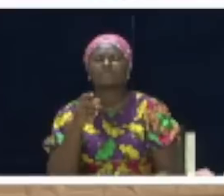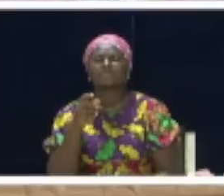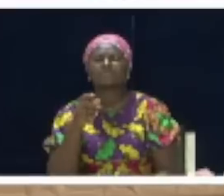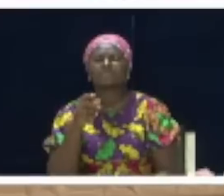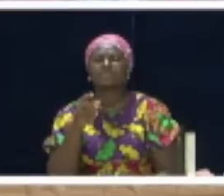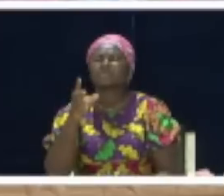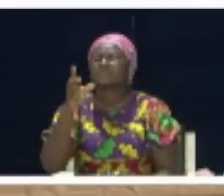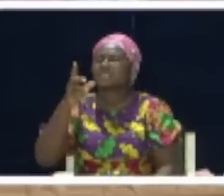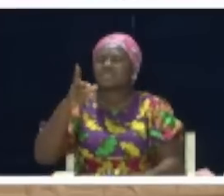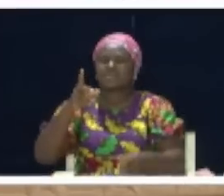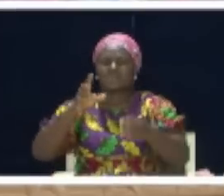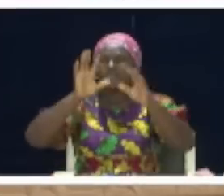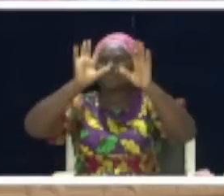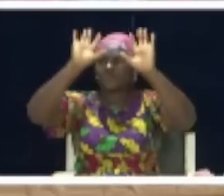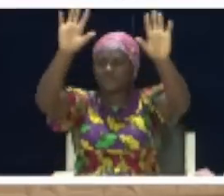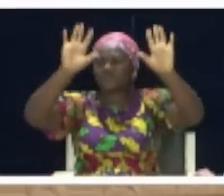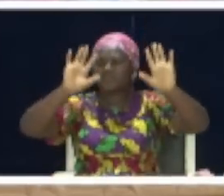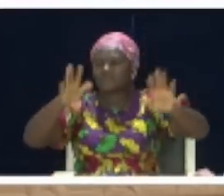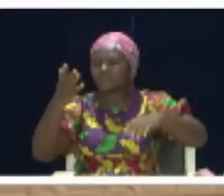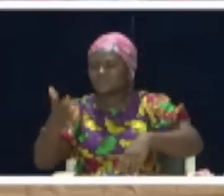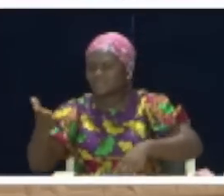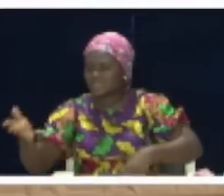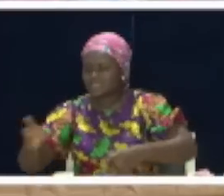begins to happen.